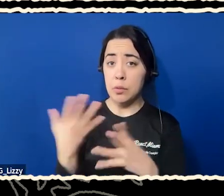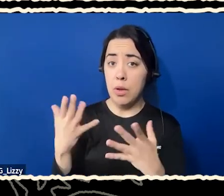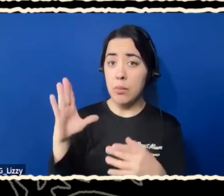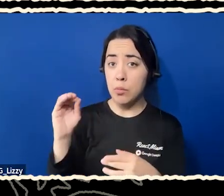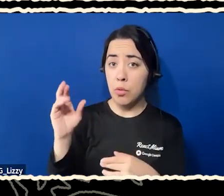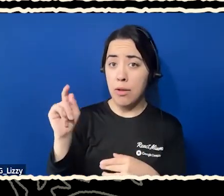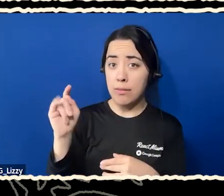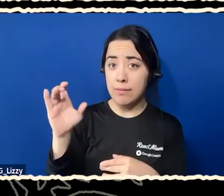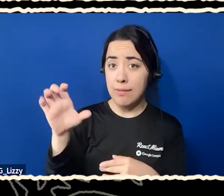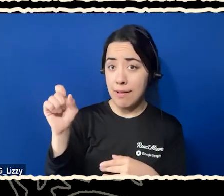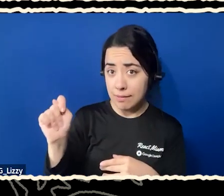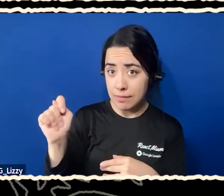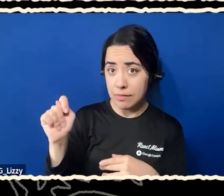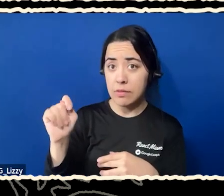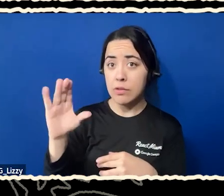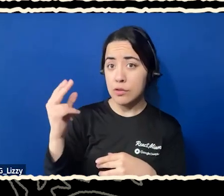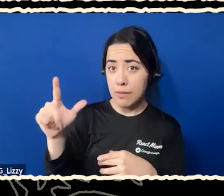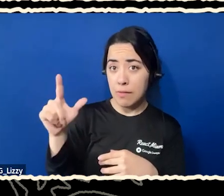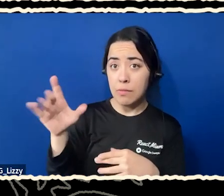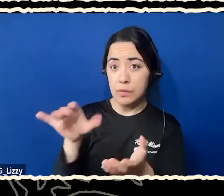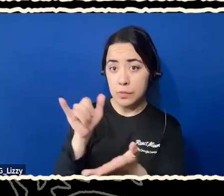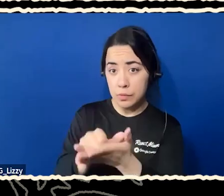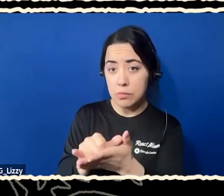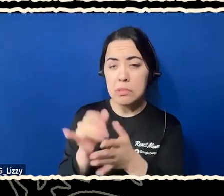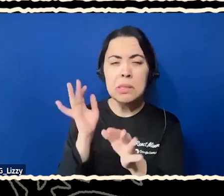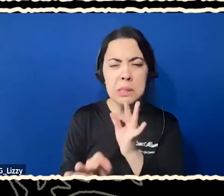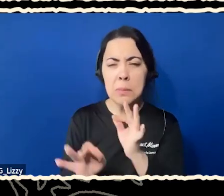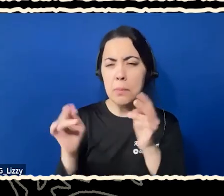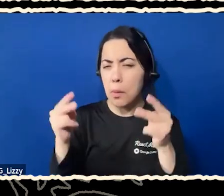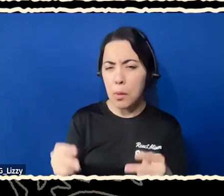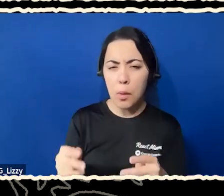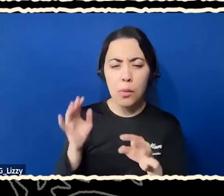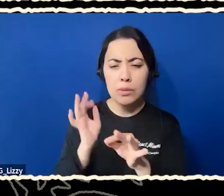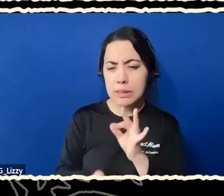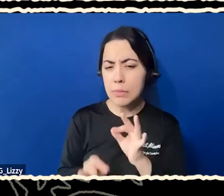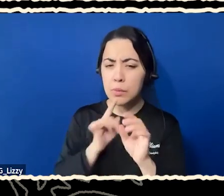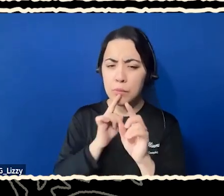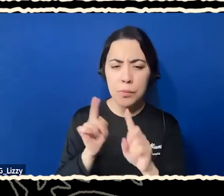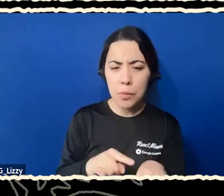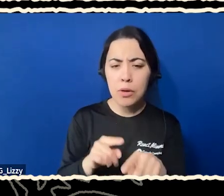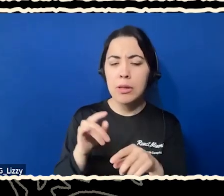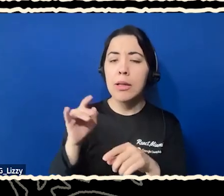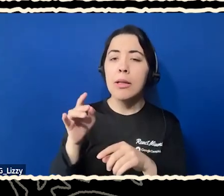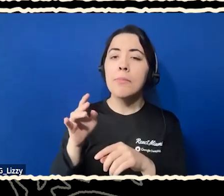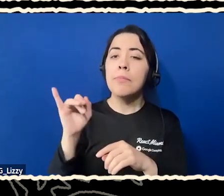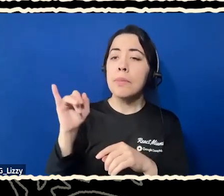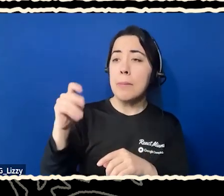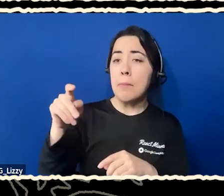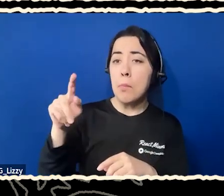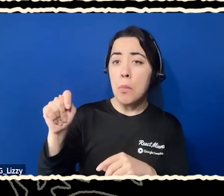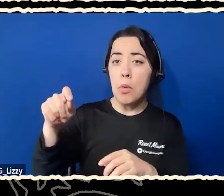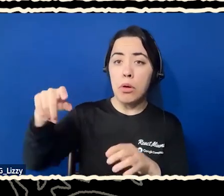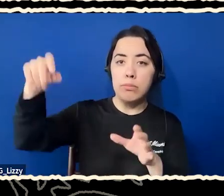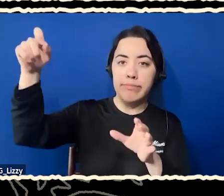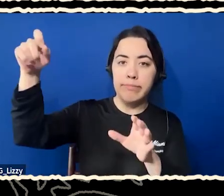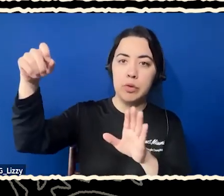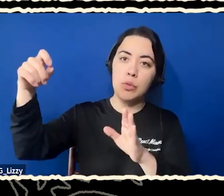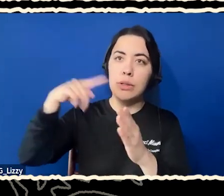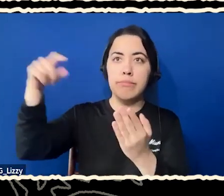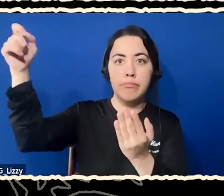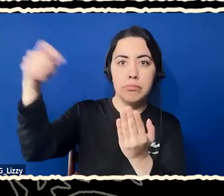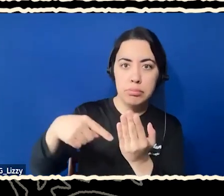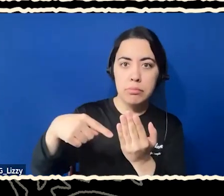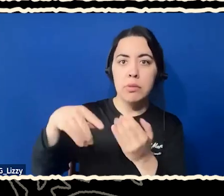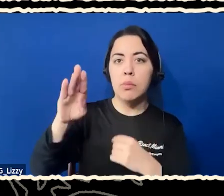very simple. Import broadcast query client, which is, maybe I'm just going to show it